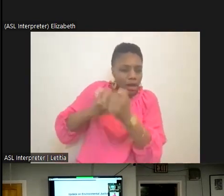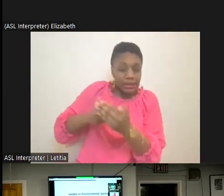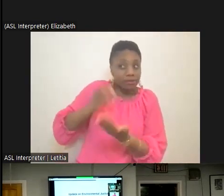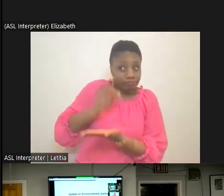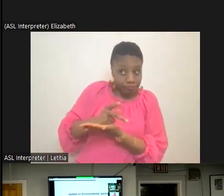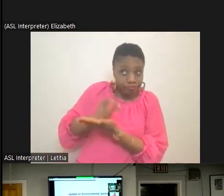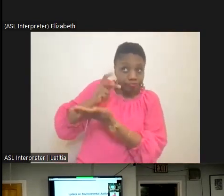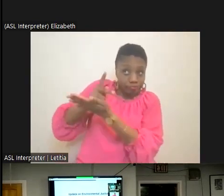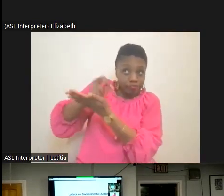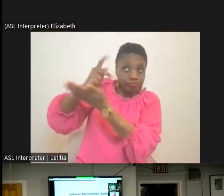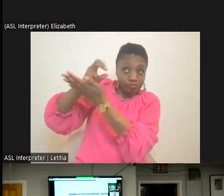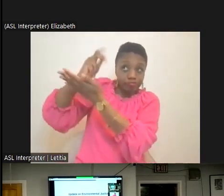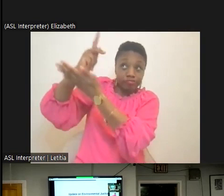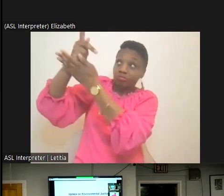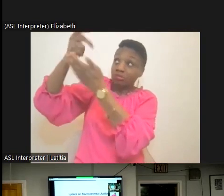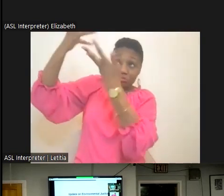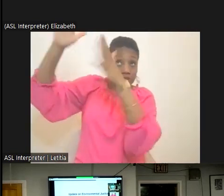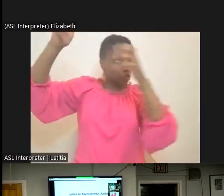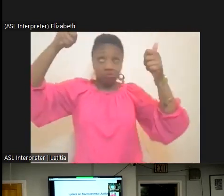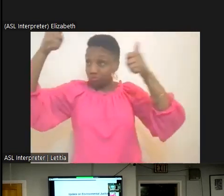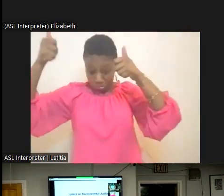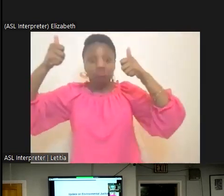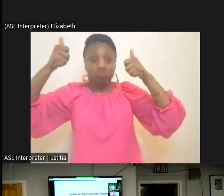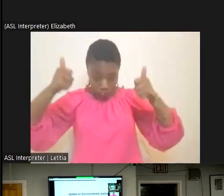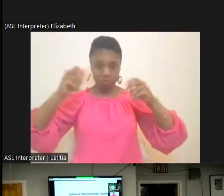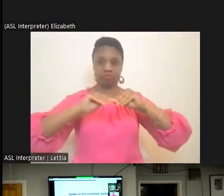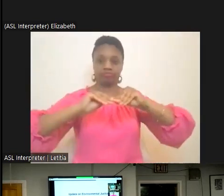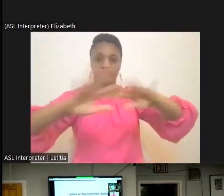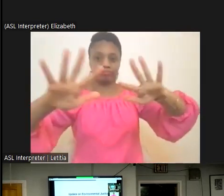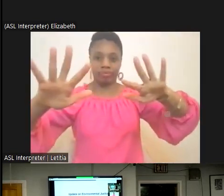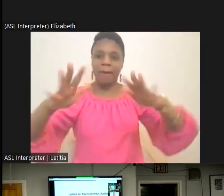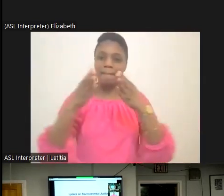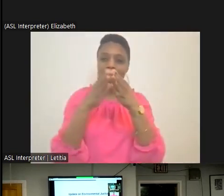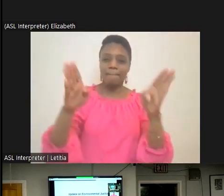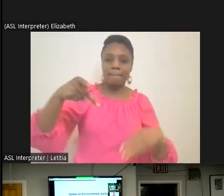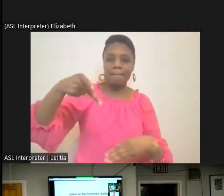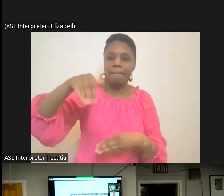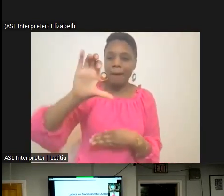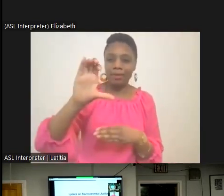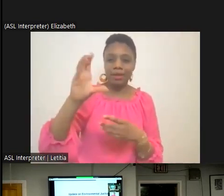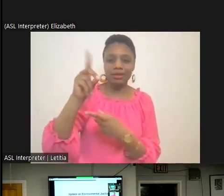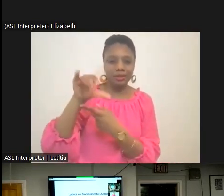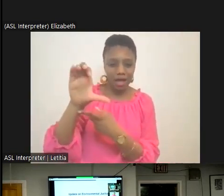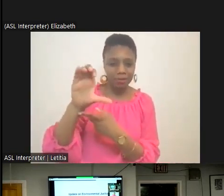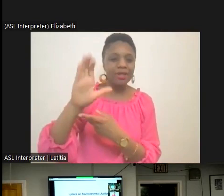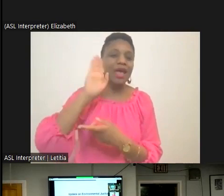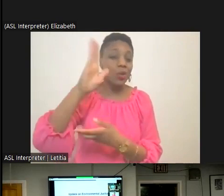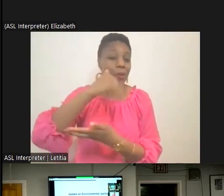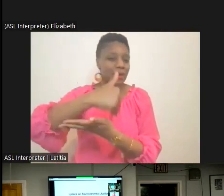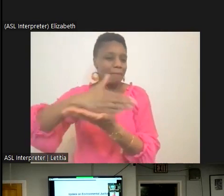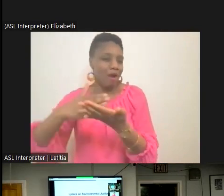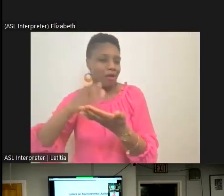a rollout of this public document that will be, part of the accountability mechanism, I